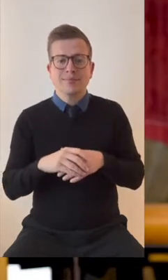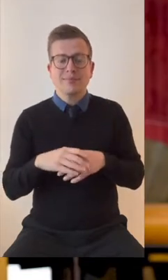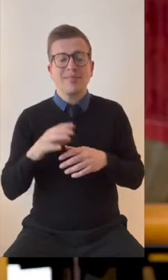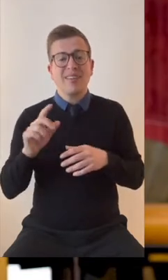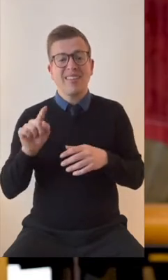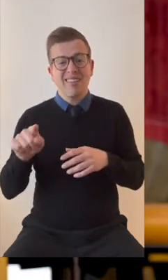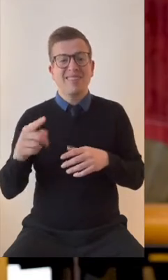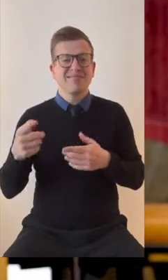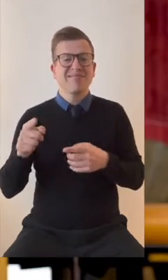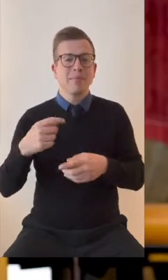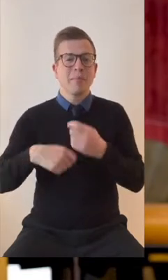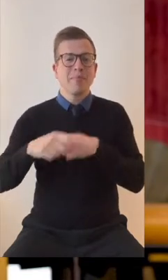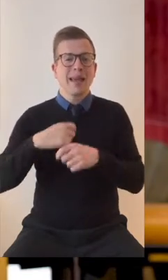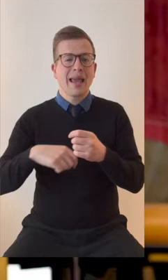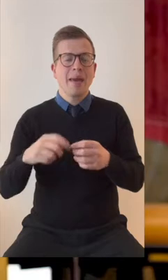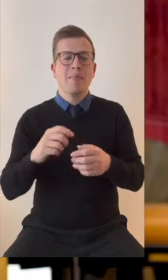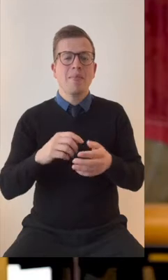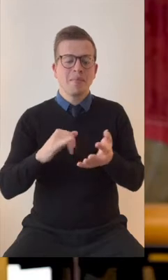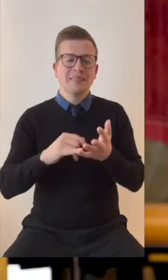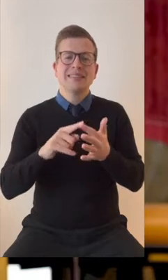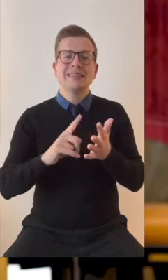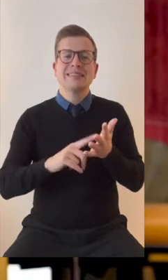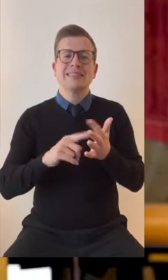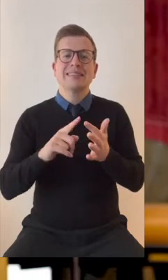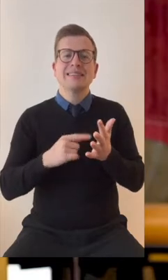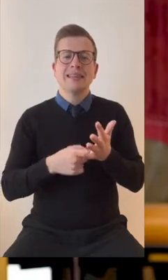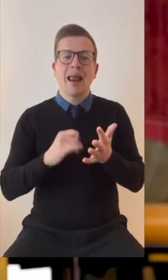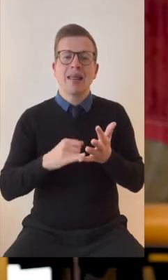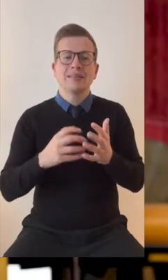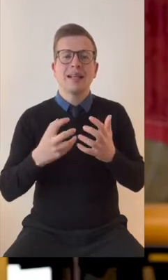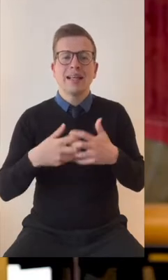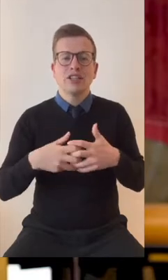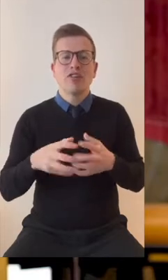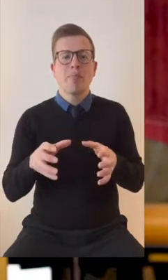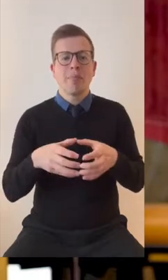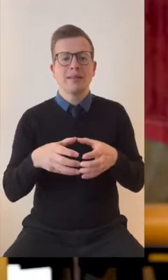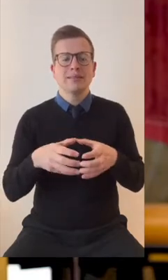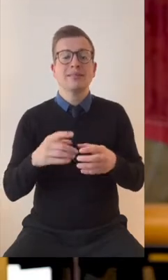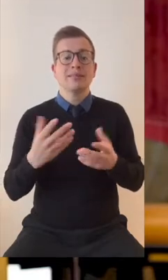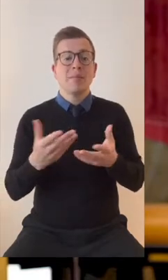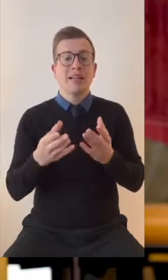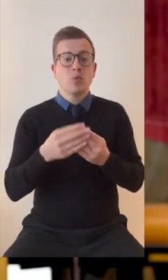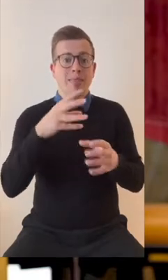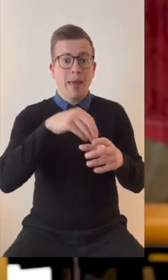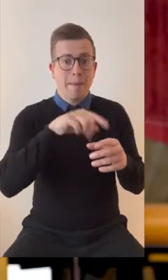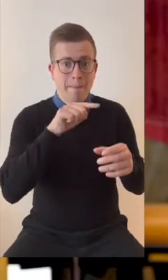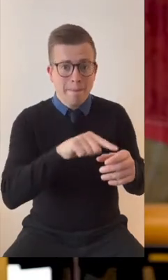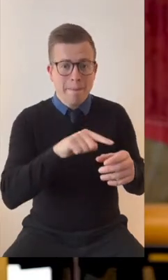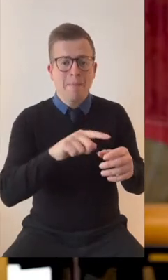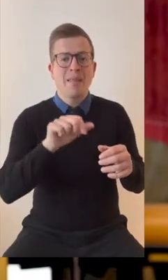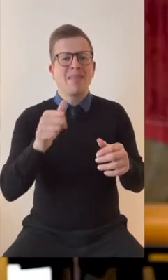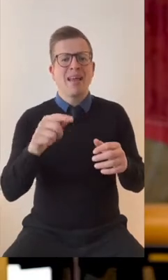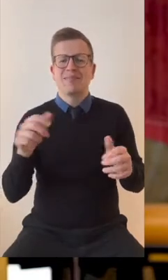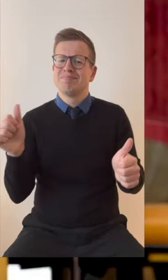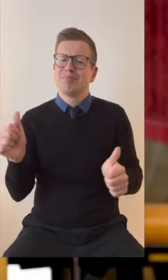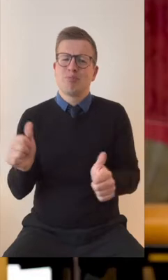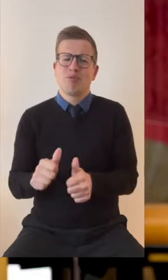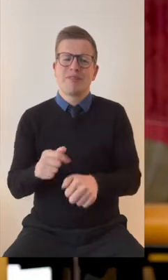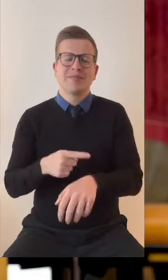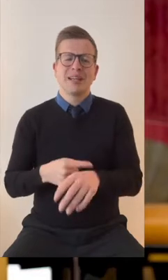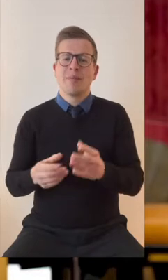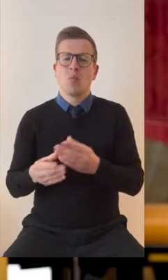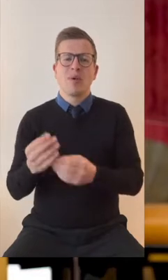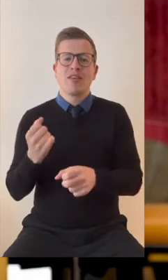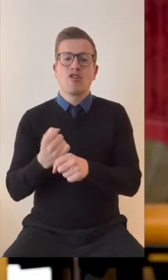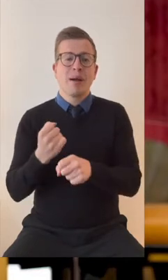think it turned into the Sellers Engineering Band a little bit later. I played with them and then had a very short stint